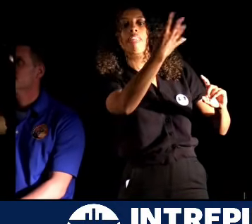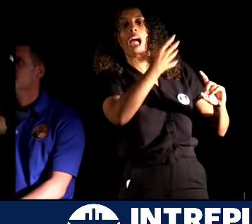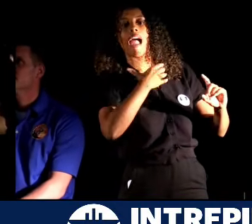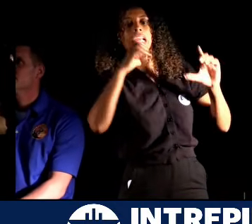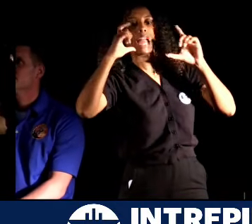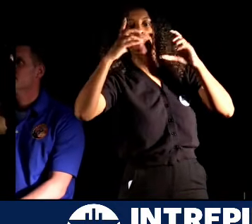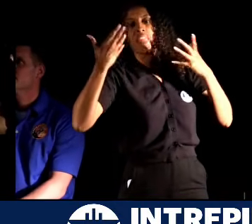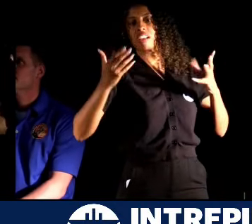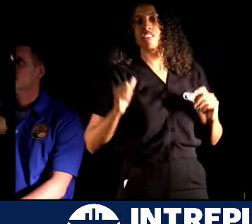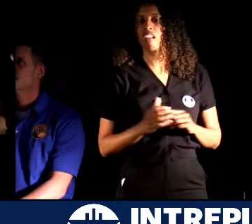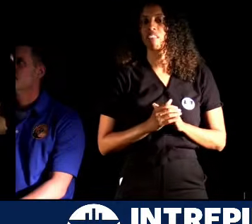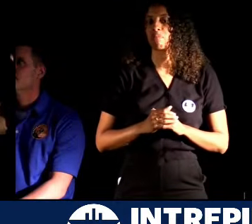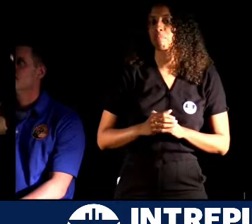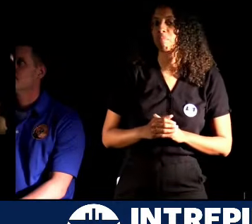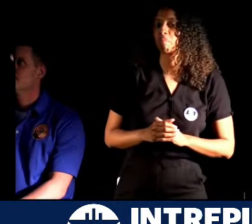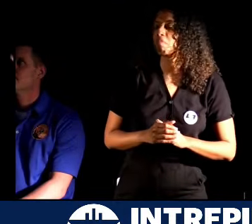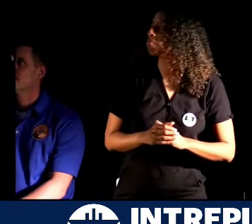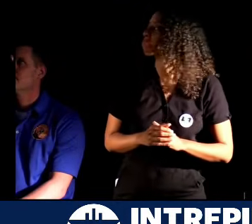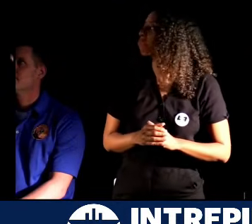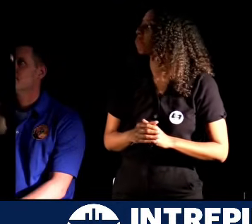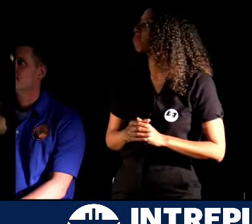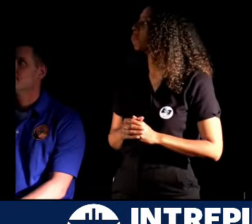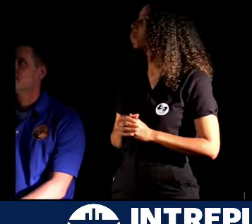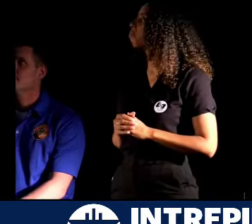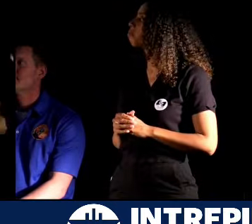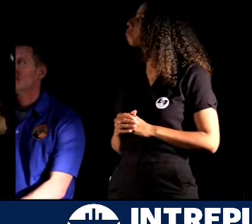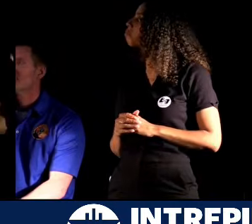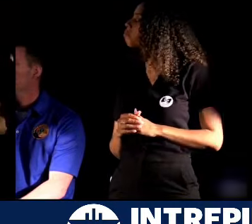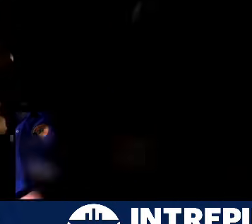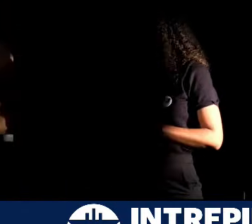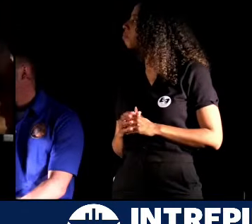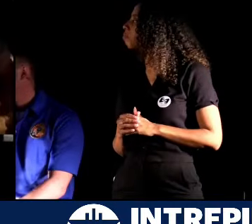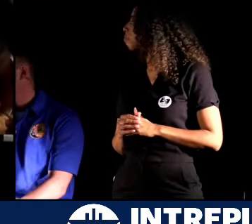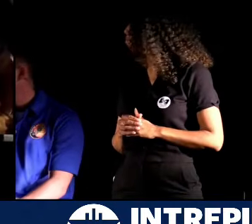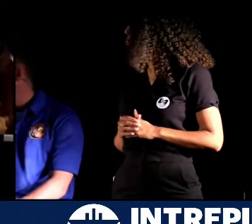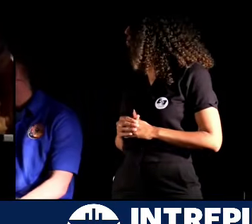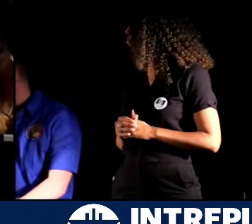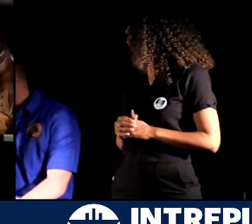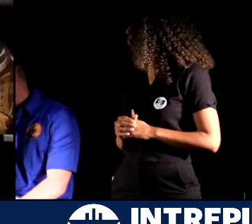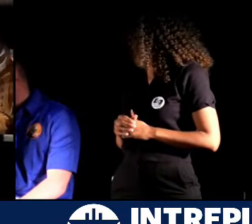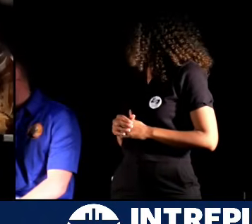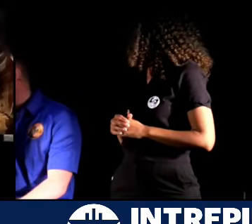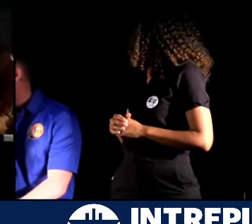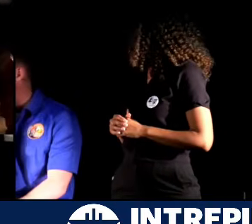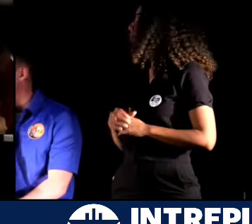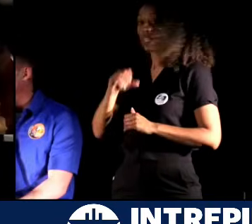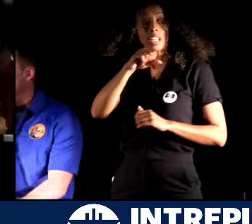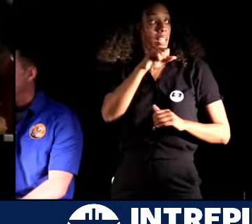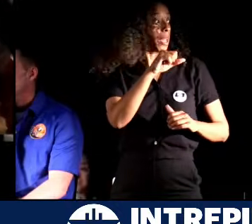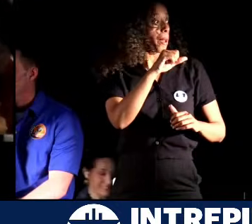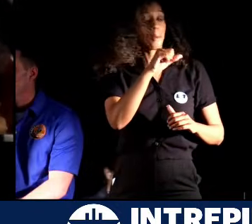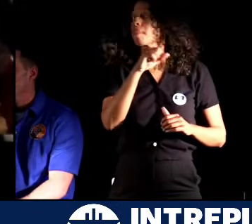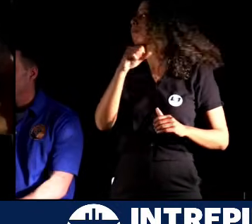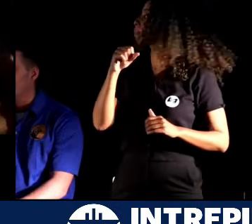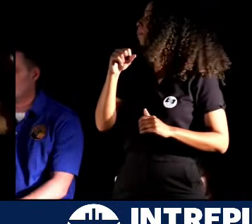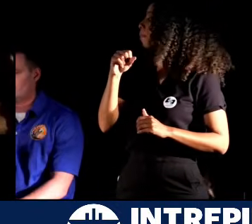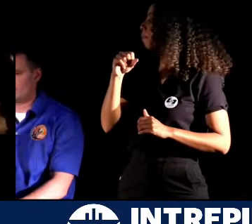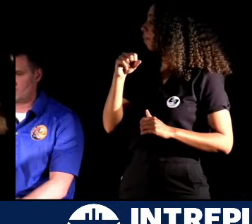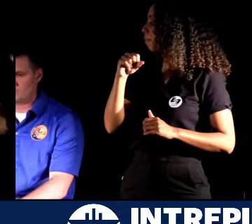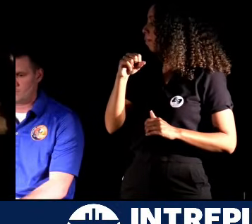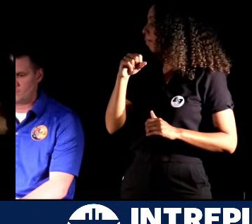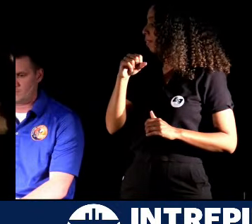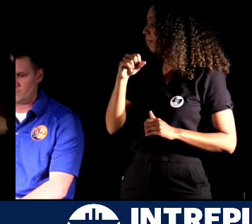what it is. It's not something. Yeah. Are we? Yeah. Can I? We have